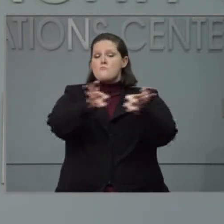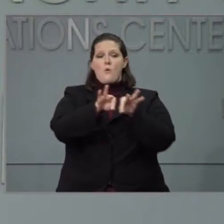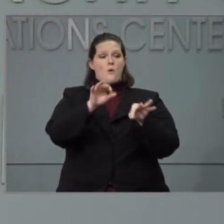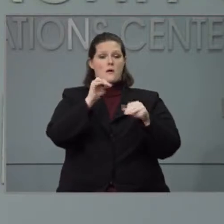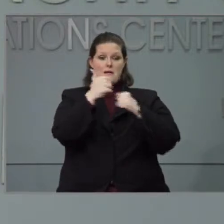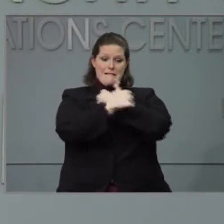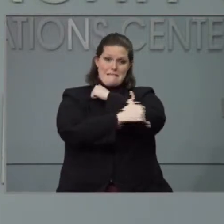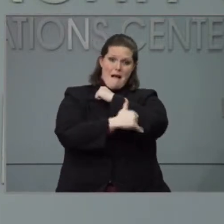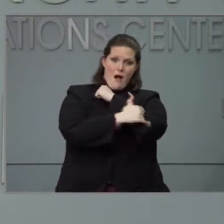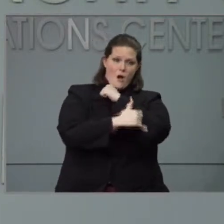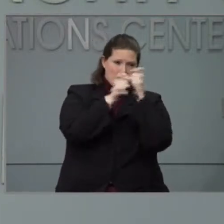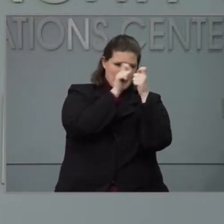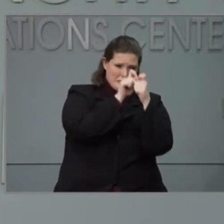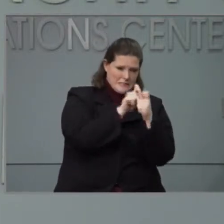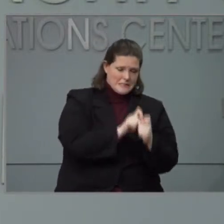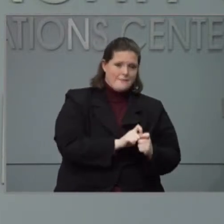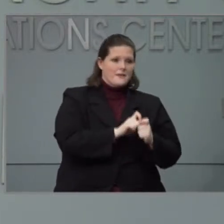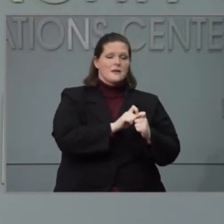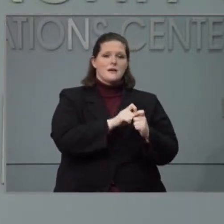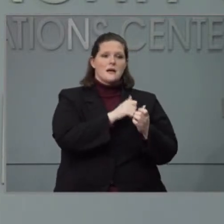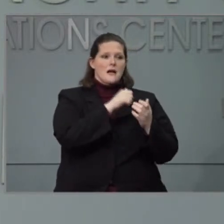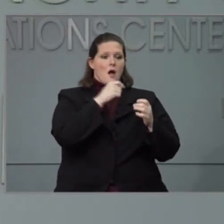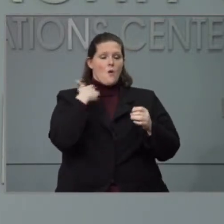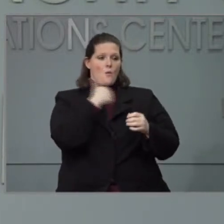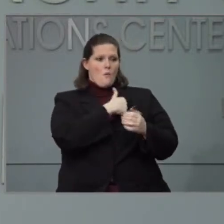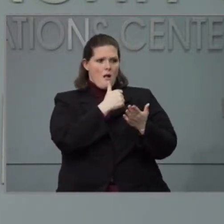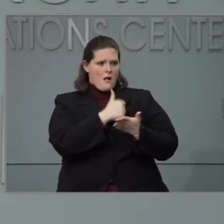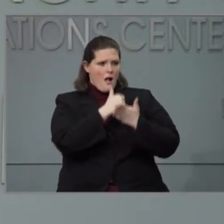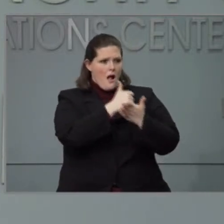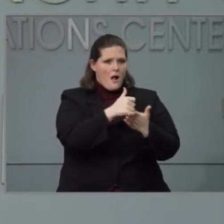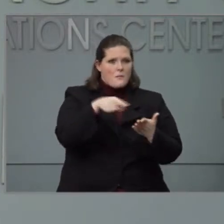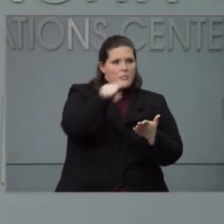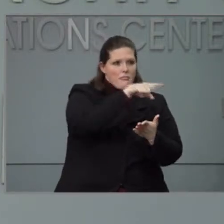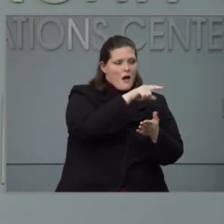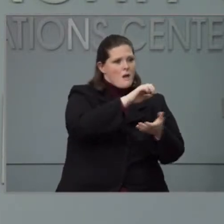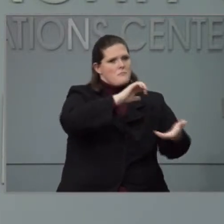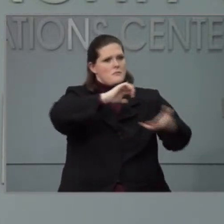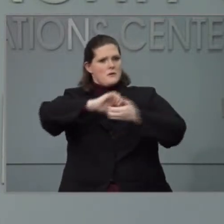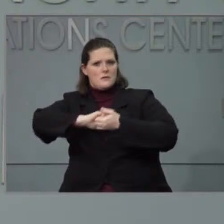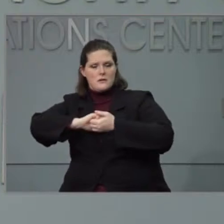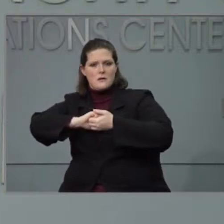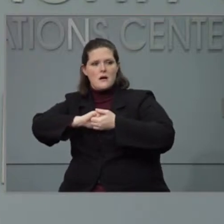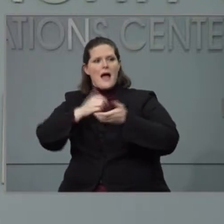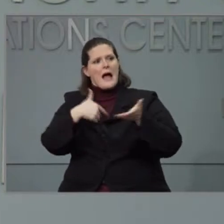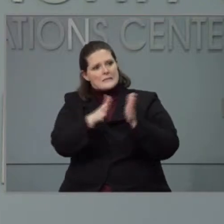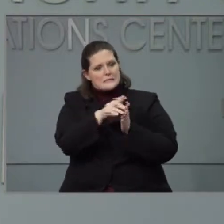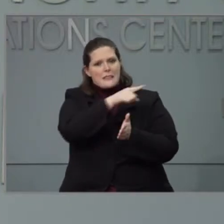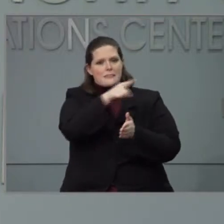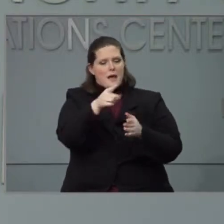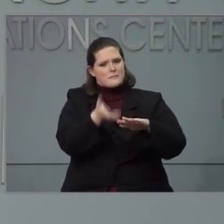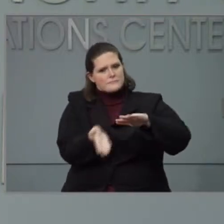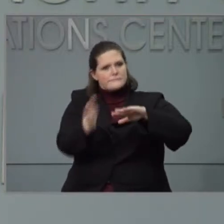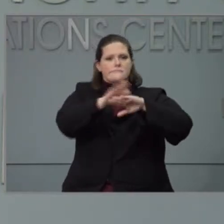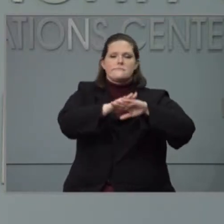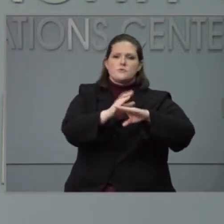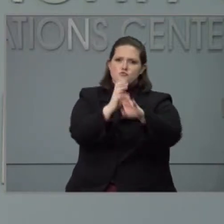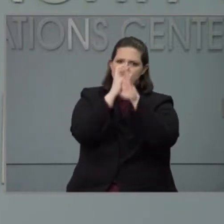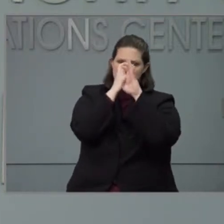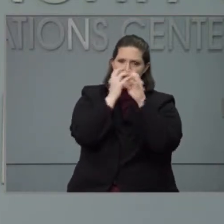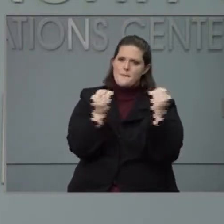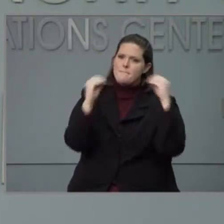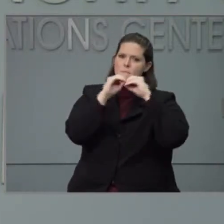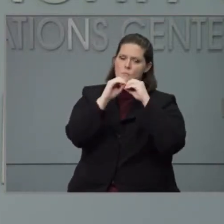virus transmission and asking everyone in those counties to work with us and do more right now to slow the spread of the